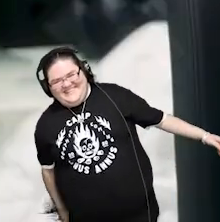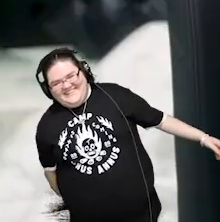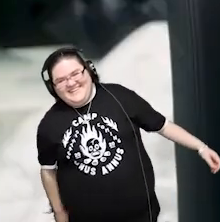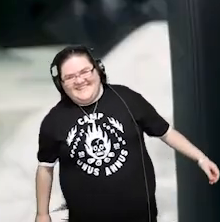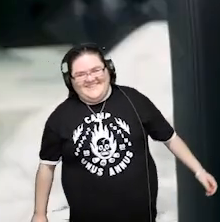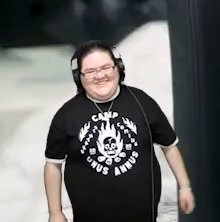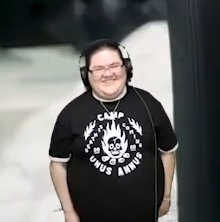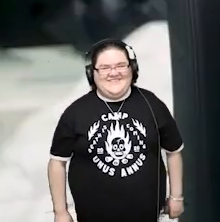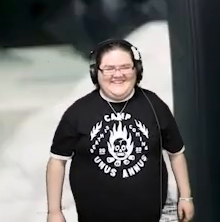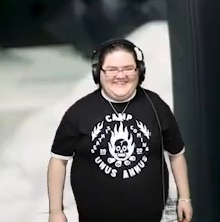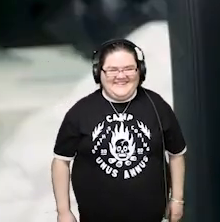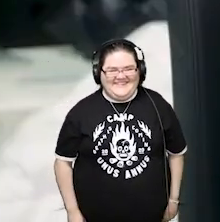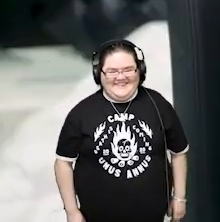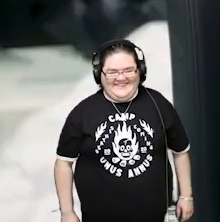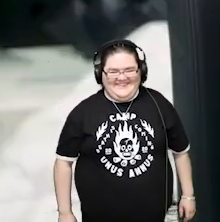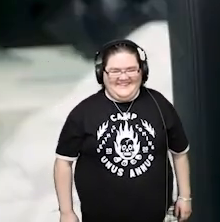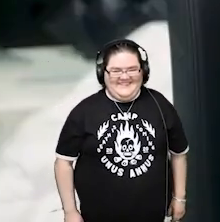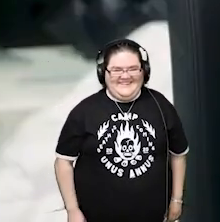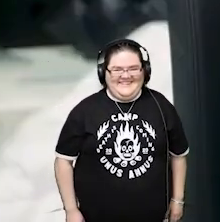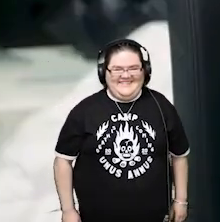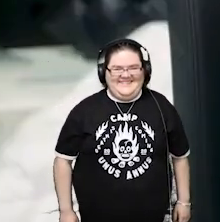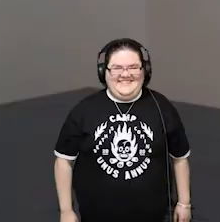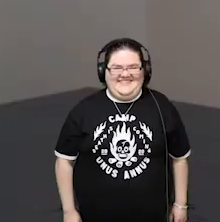Is it just me? I find magnets really